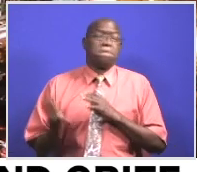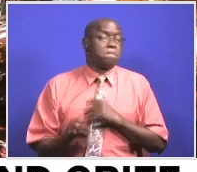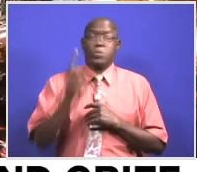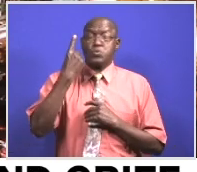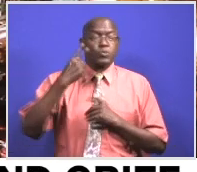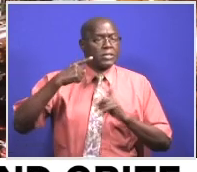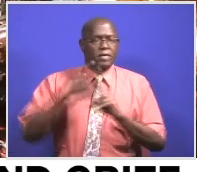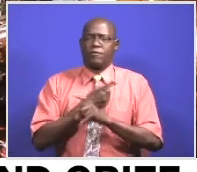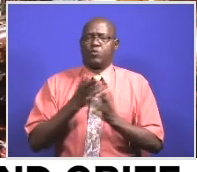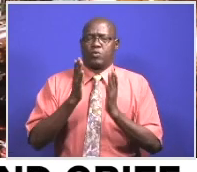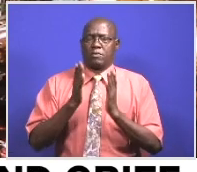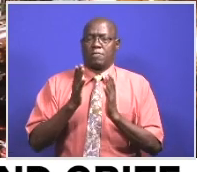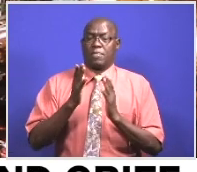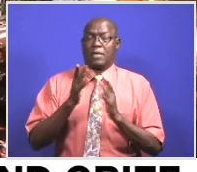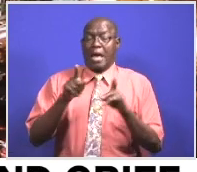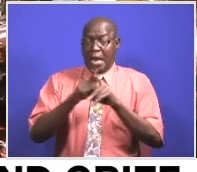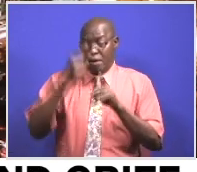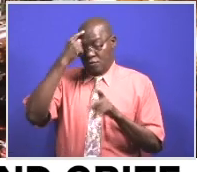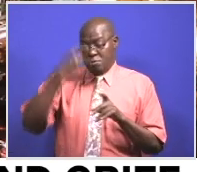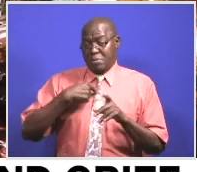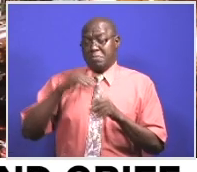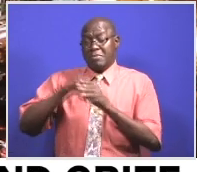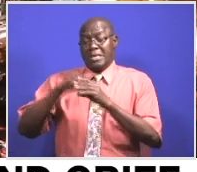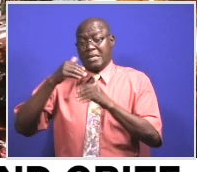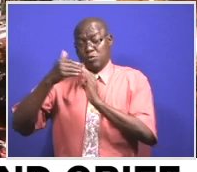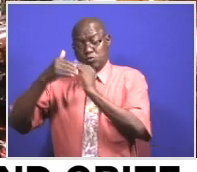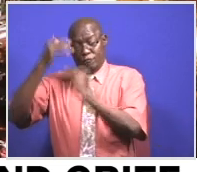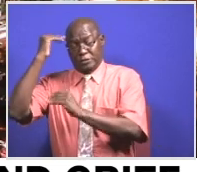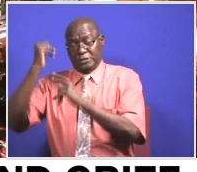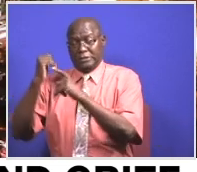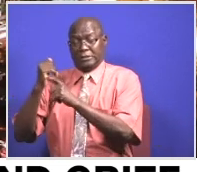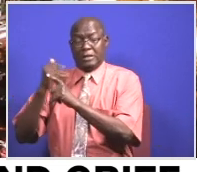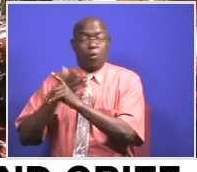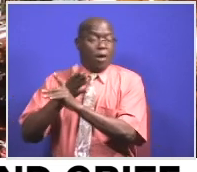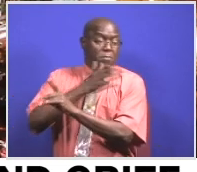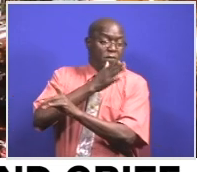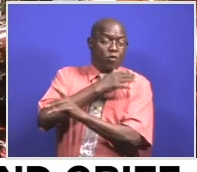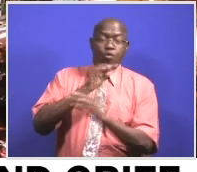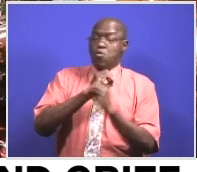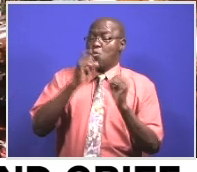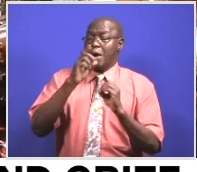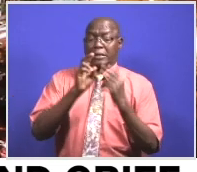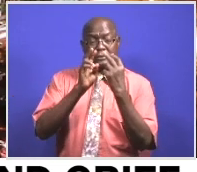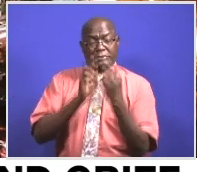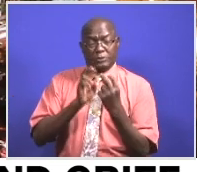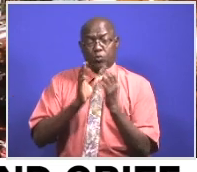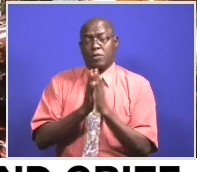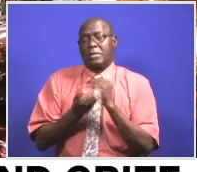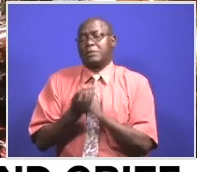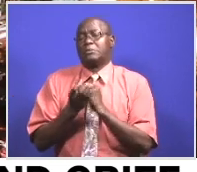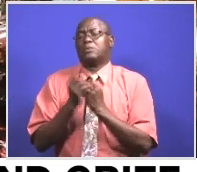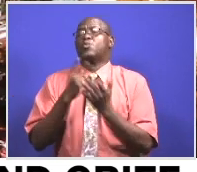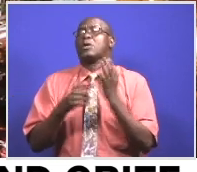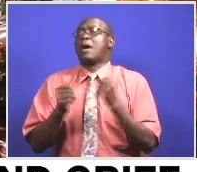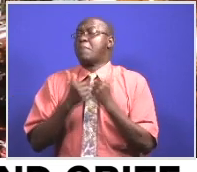for me, when I was in campus, because you understand, I didn't know that nobody sat with me and explained to me what happened to my